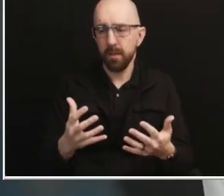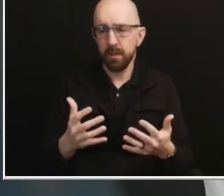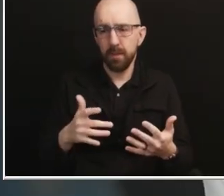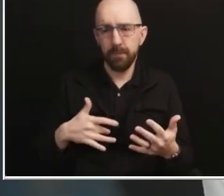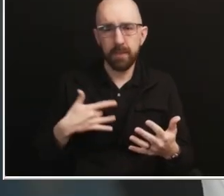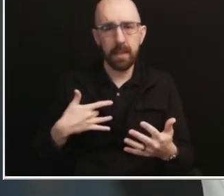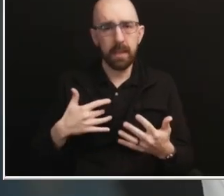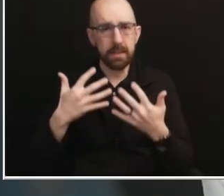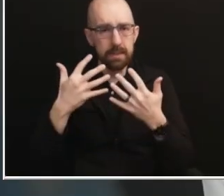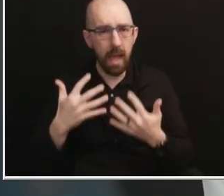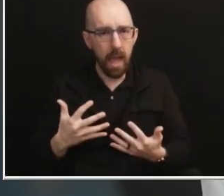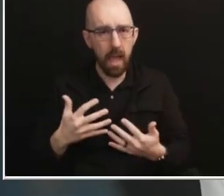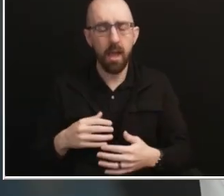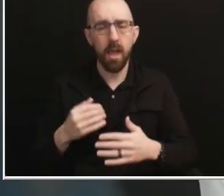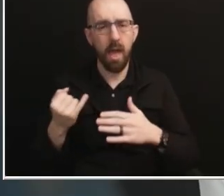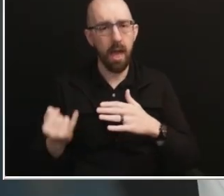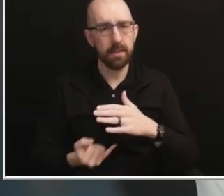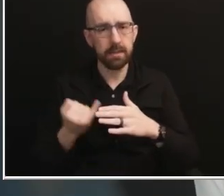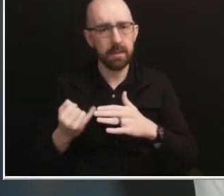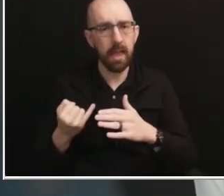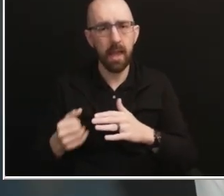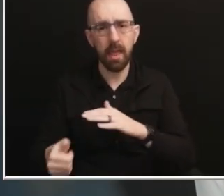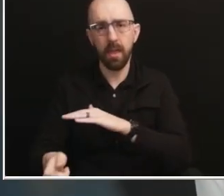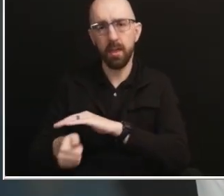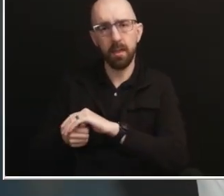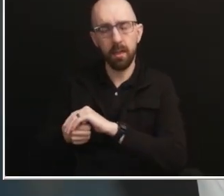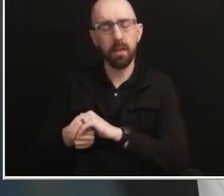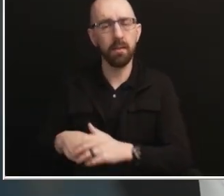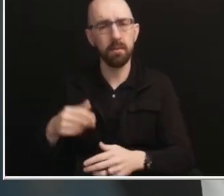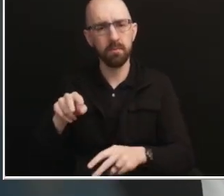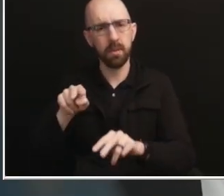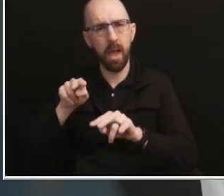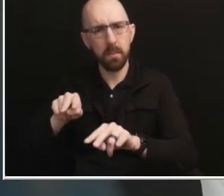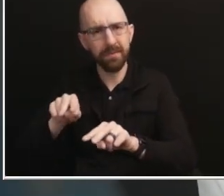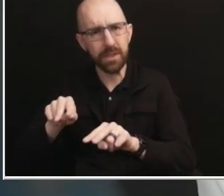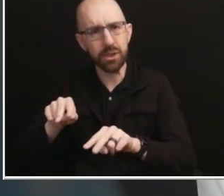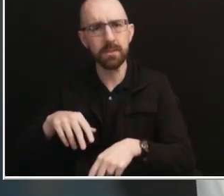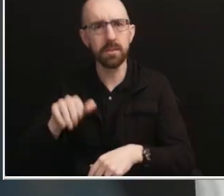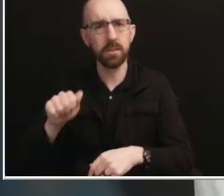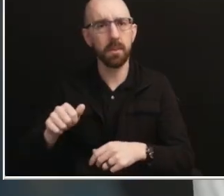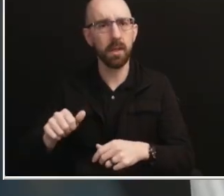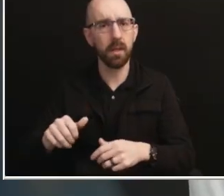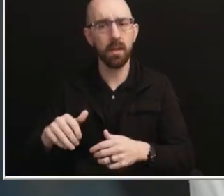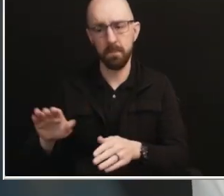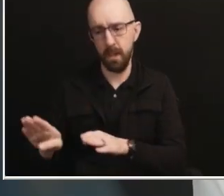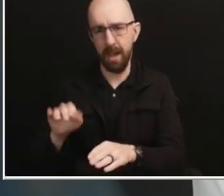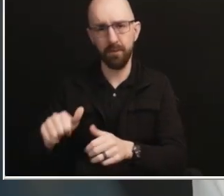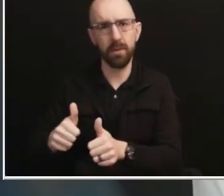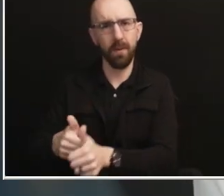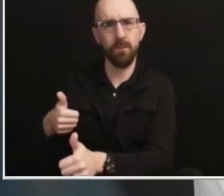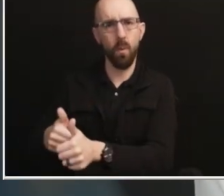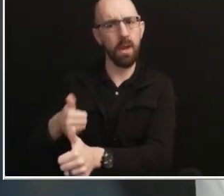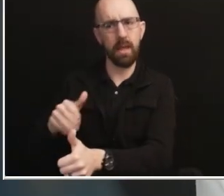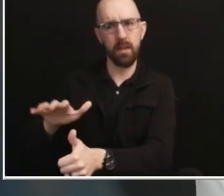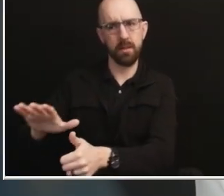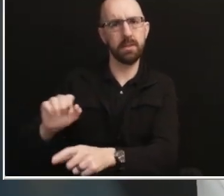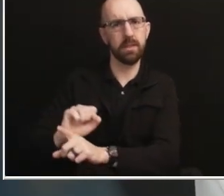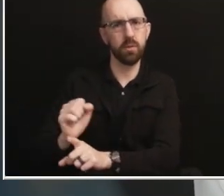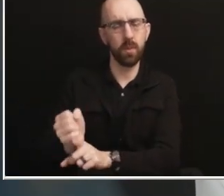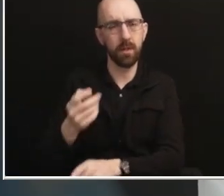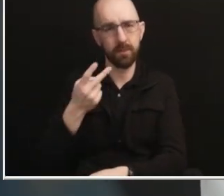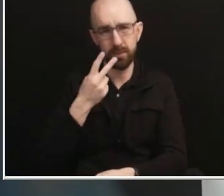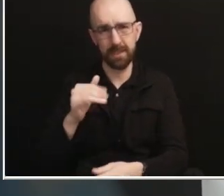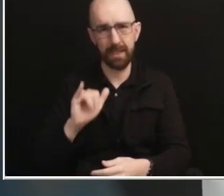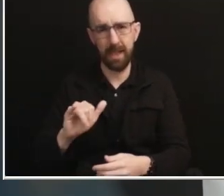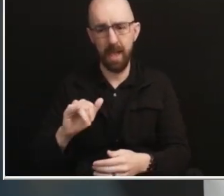sad, isolating. It could be hypervigilance, and it could be avoidant behavior. So if you start seeing those changes in your personality or